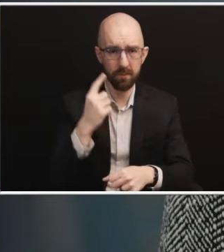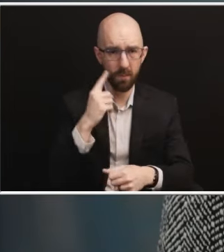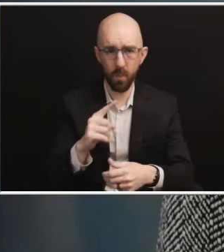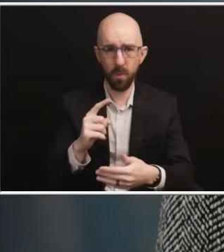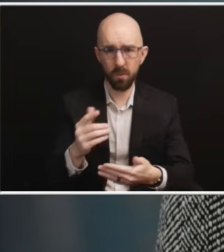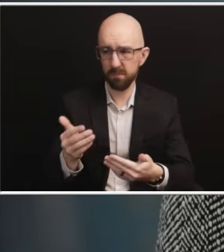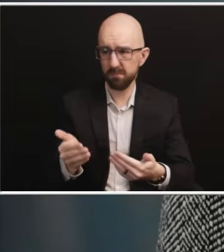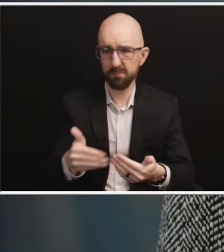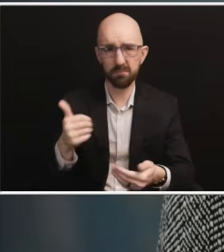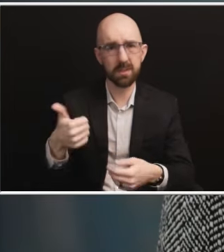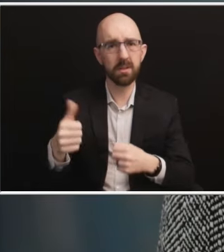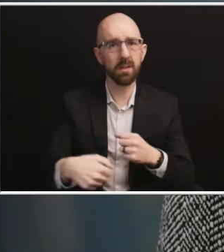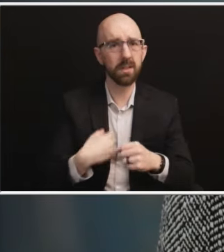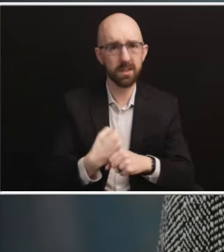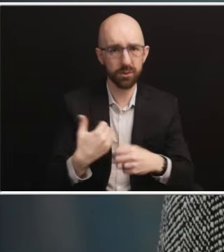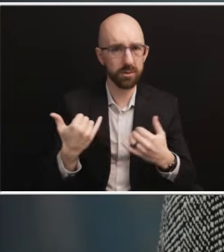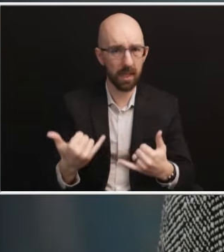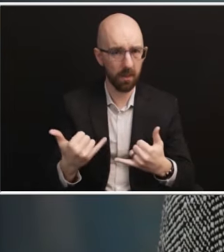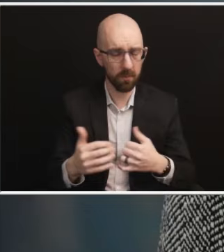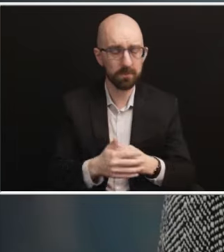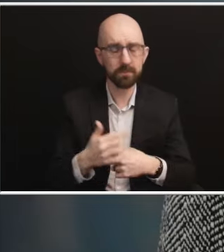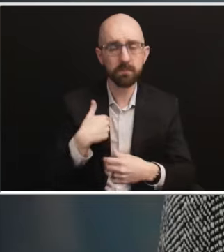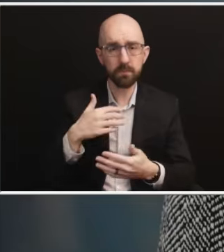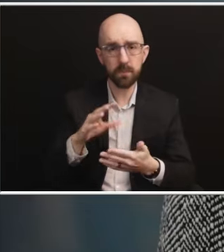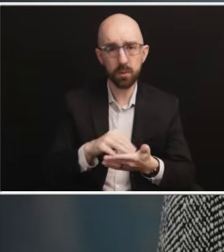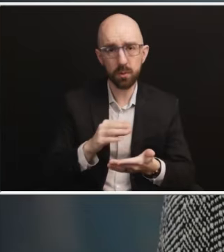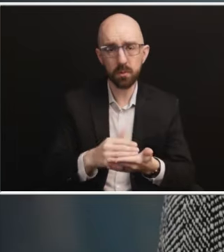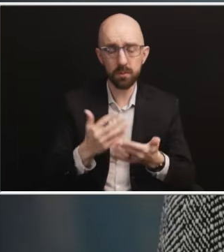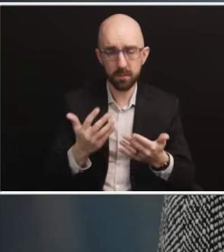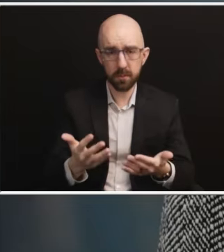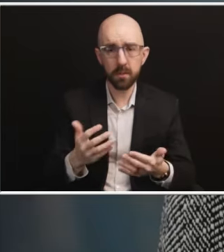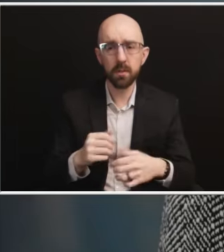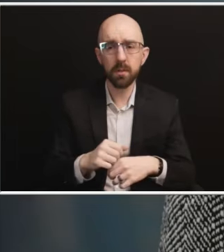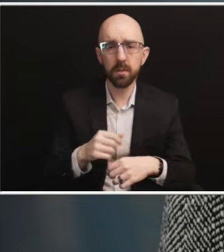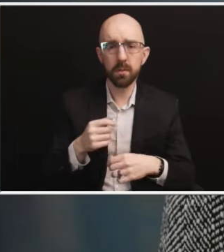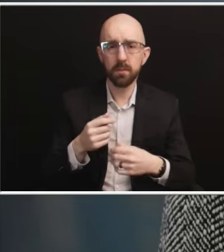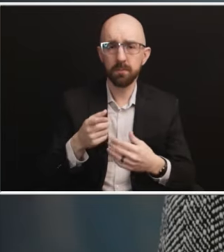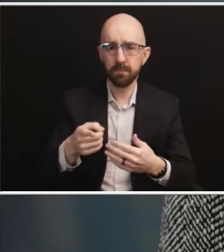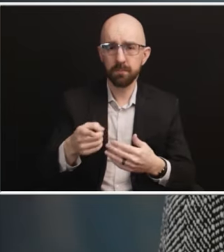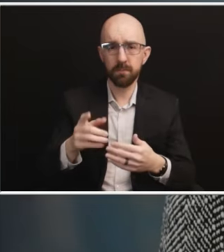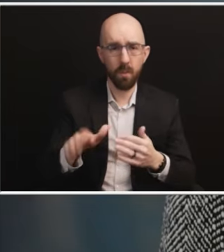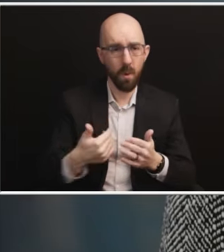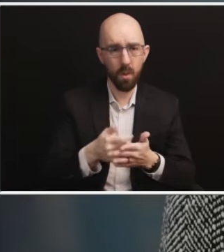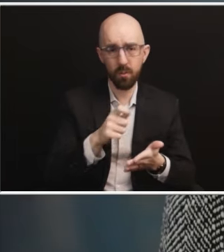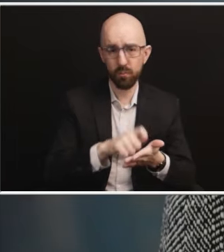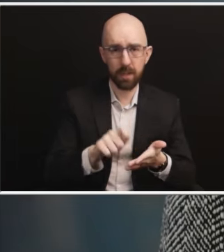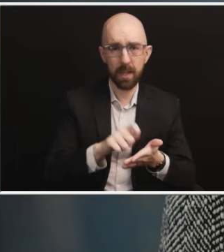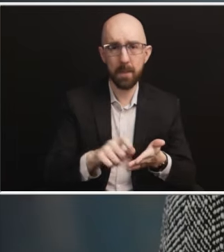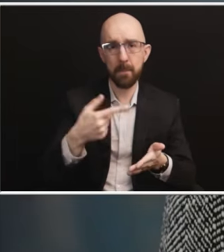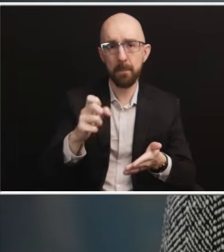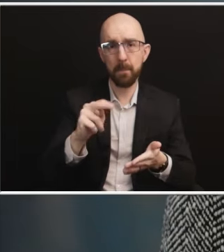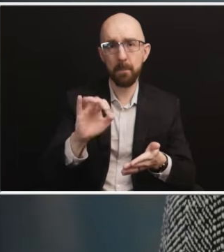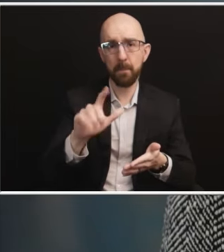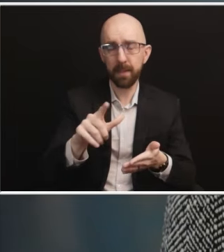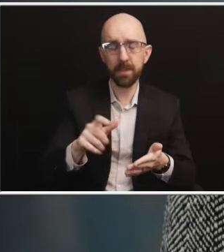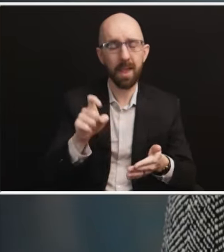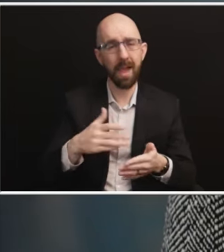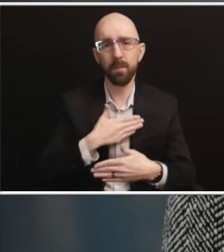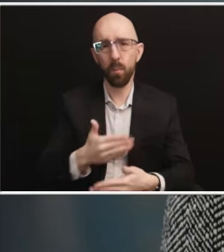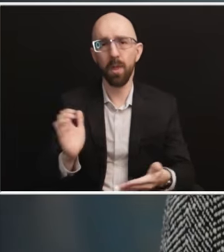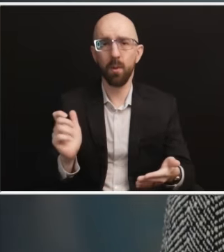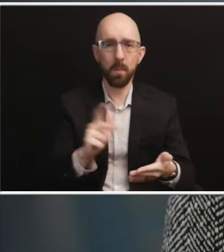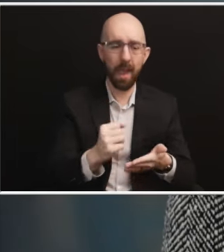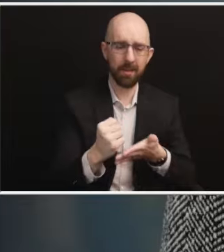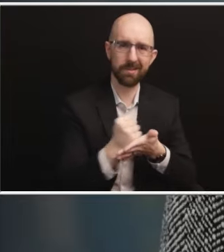And one thing I've learned is you write it all in pencil, and you're willing to go back to the drawing board, and you learn from every